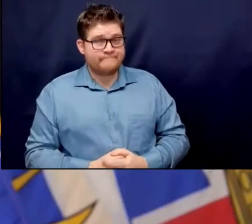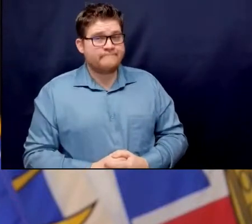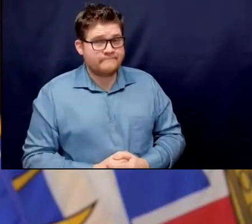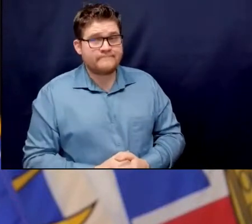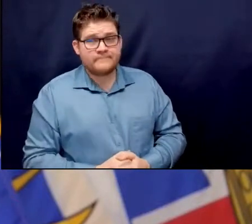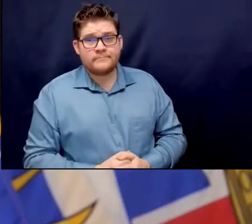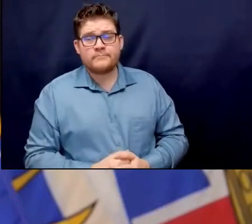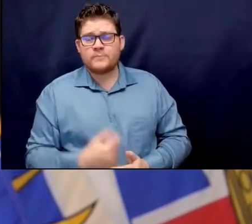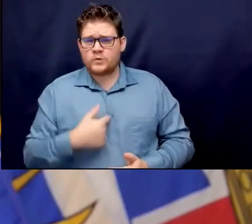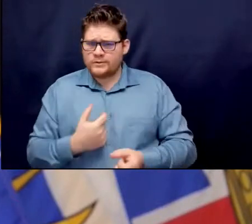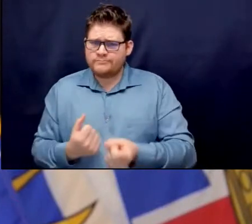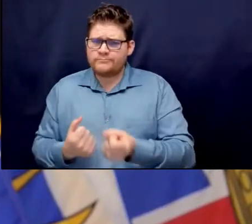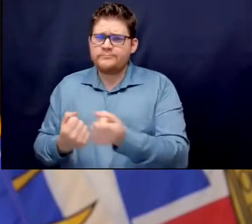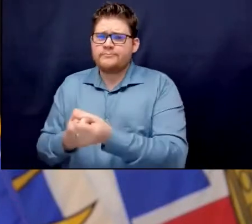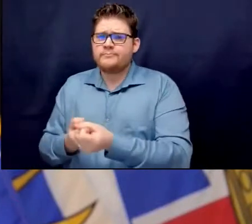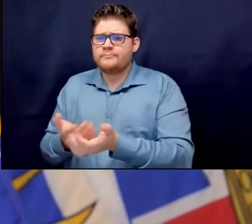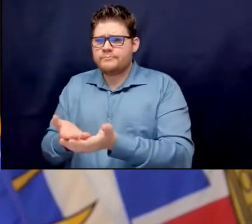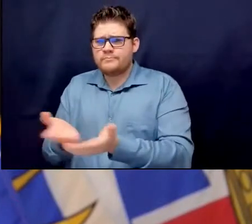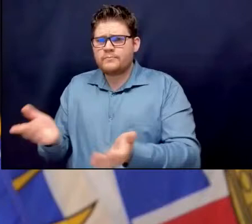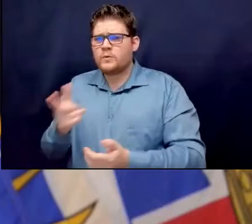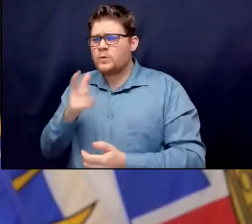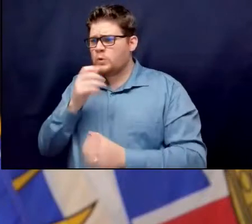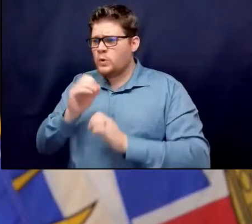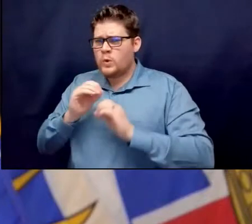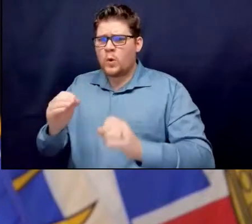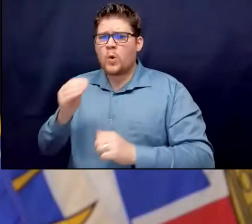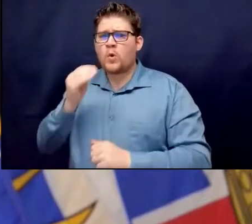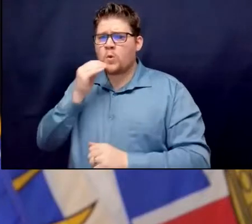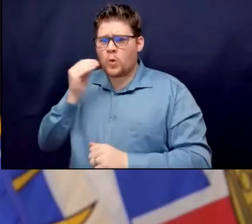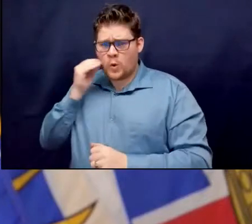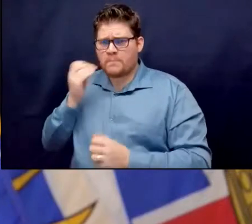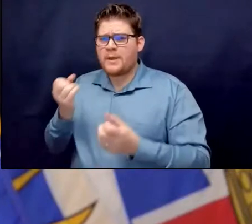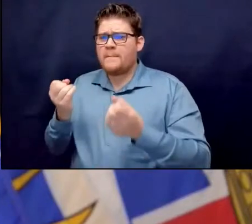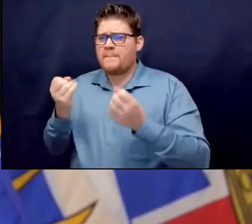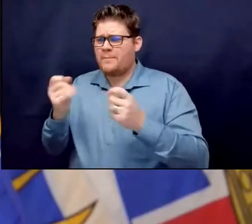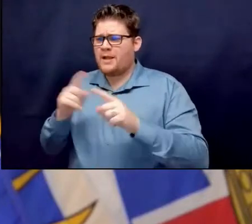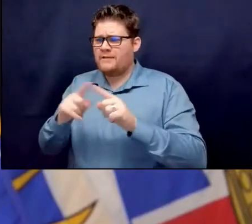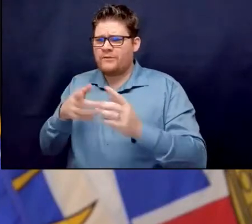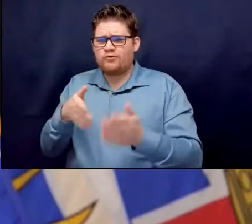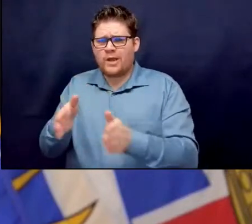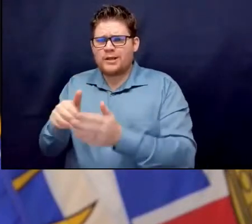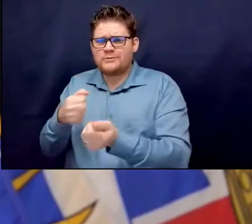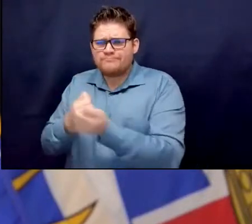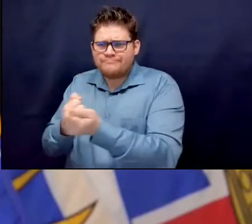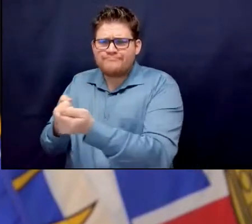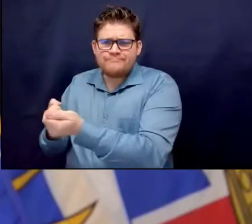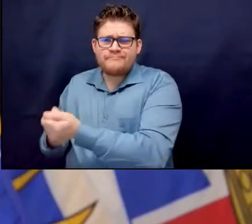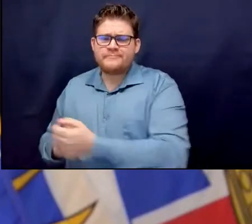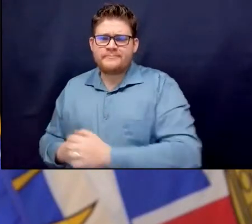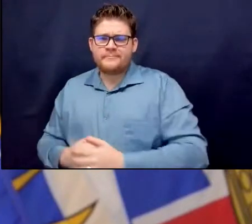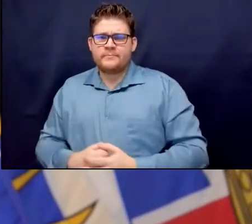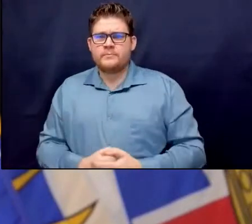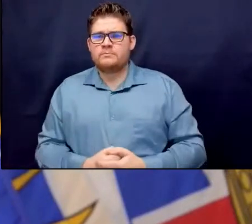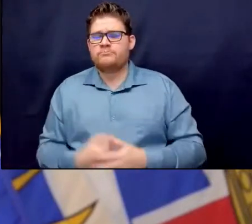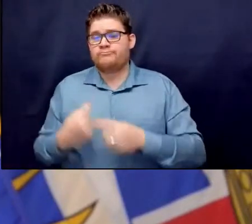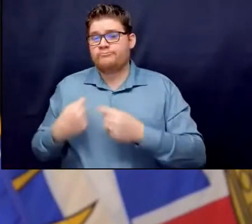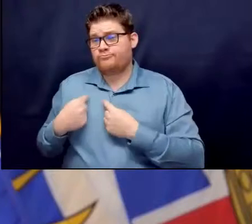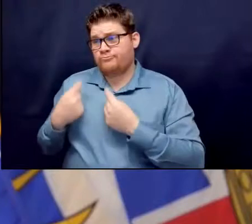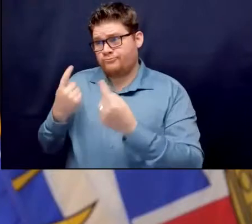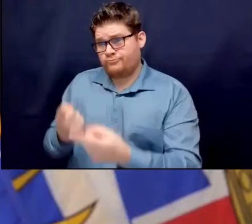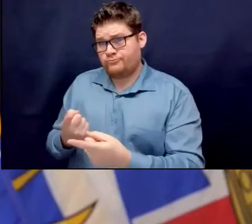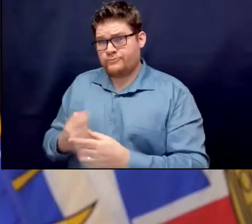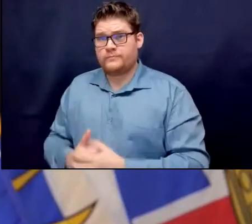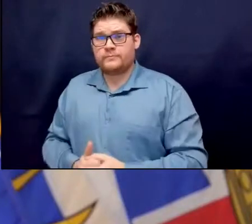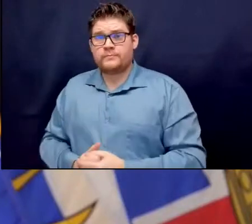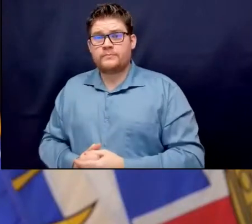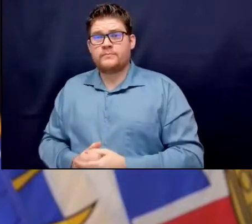We do support people who are homeless in a whole variety of ways. And one of the things that we focused on from the very beginning is